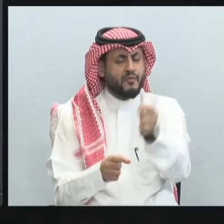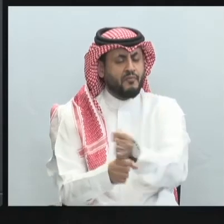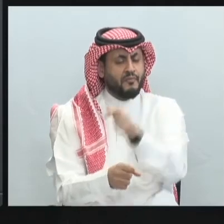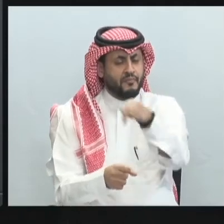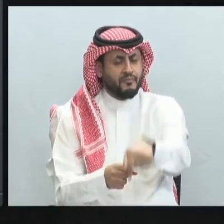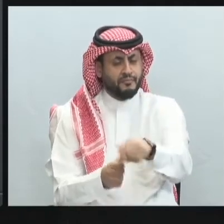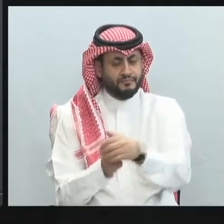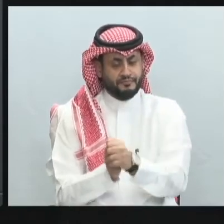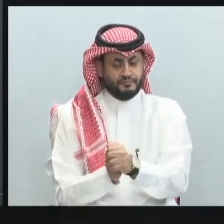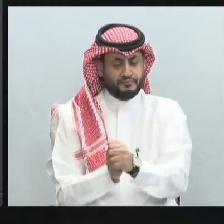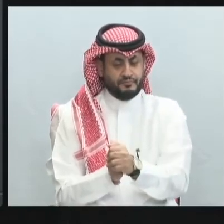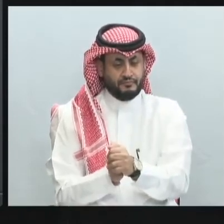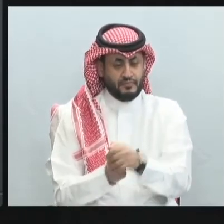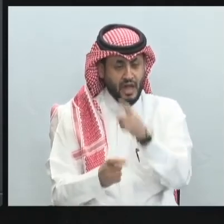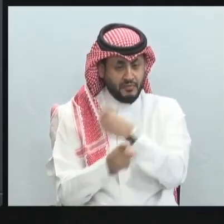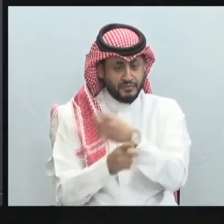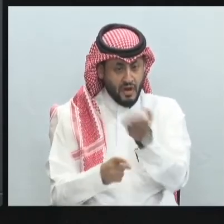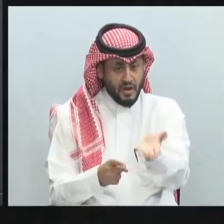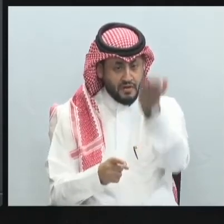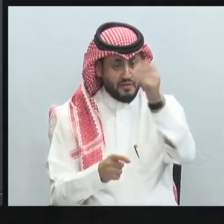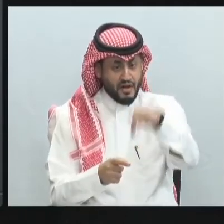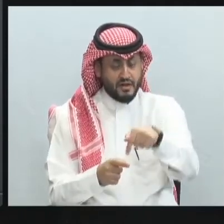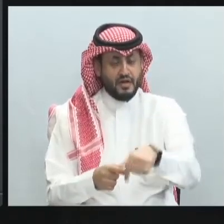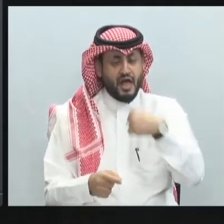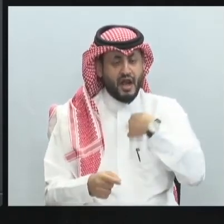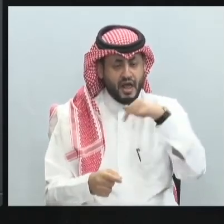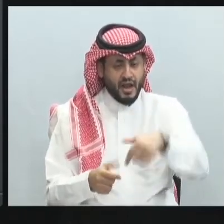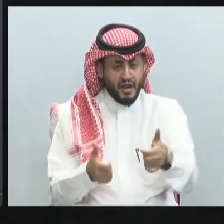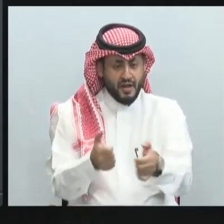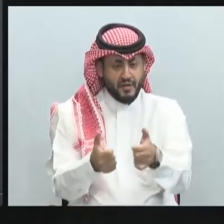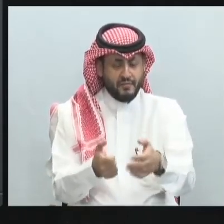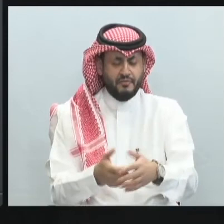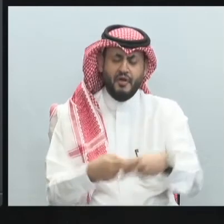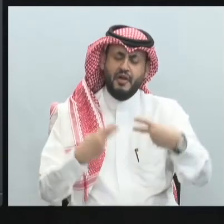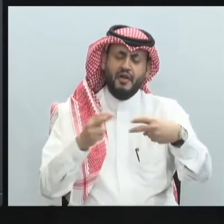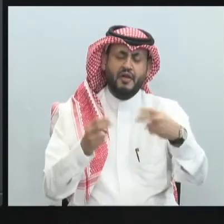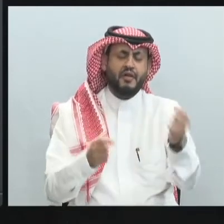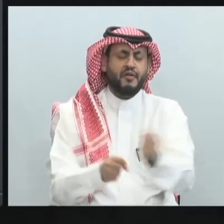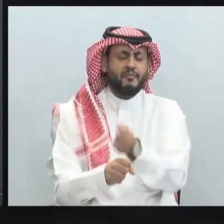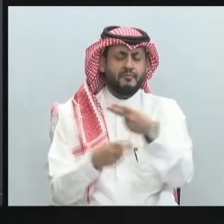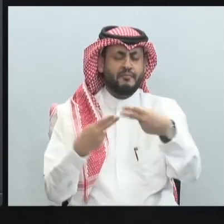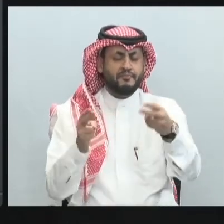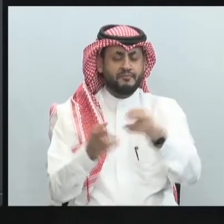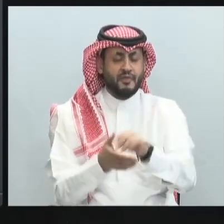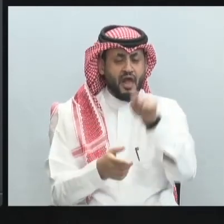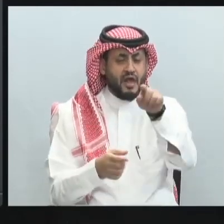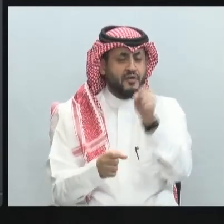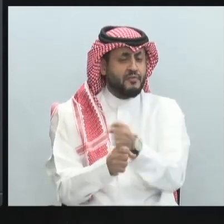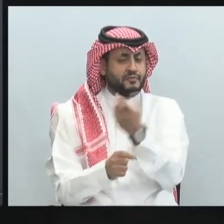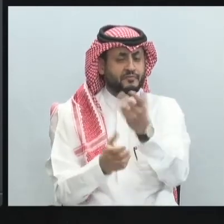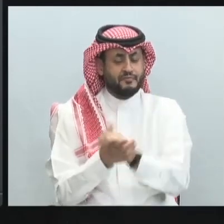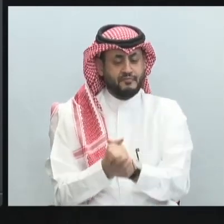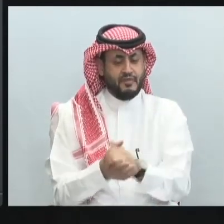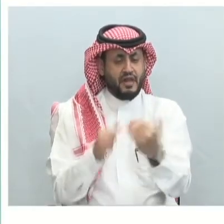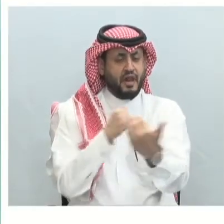are you doing? I'm standing up. I'm playing video games. I'm playing what? Football, okay? What are you doing? So, tell